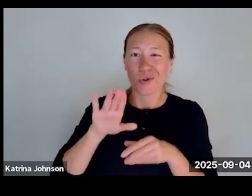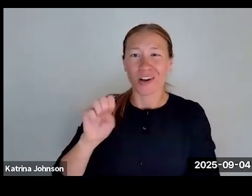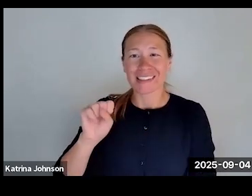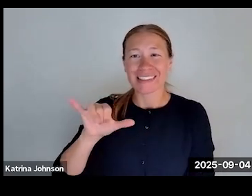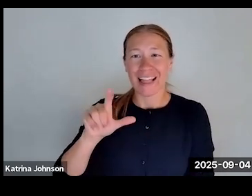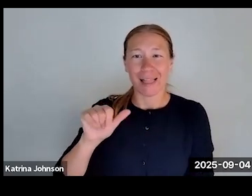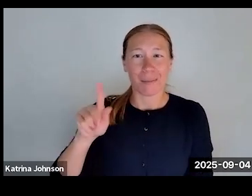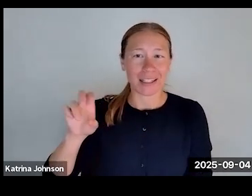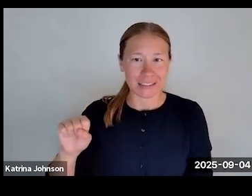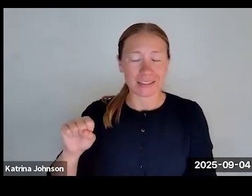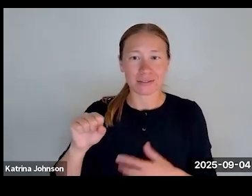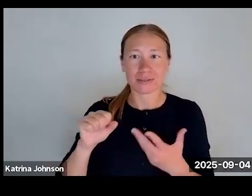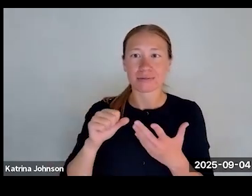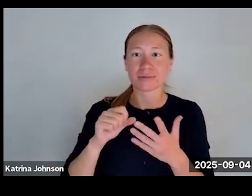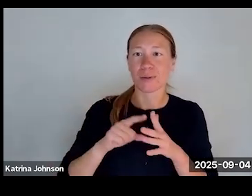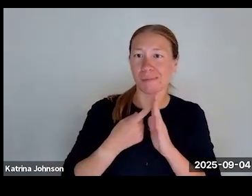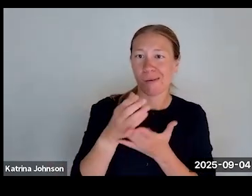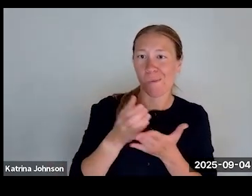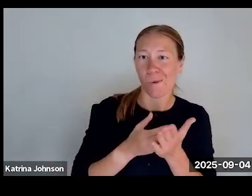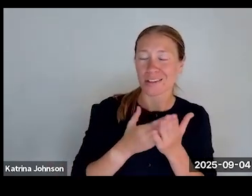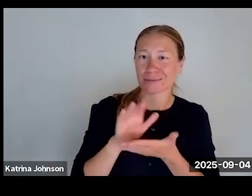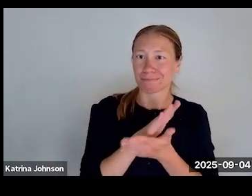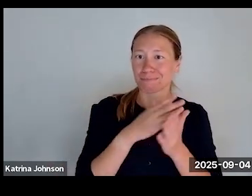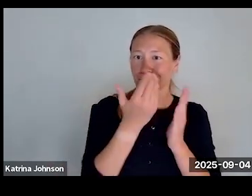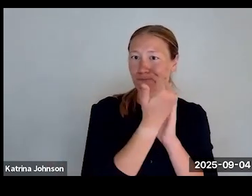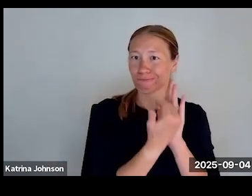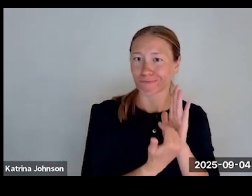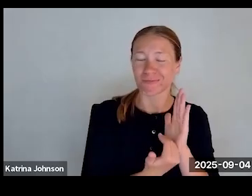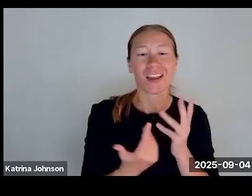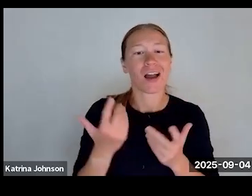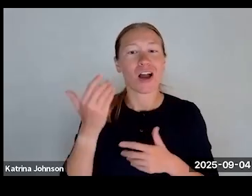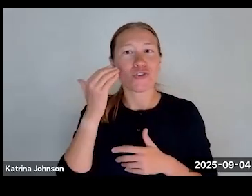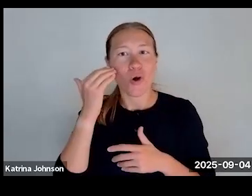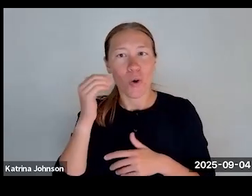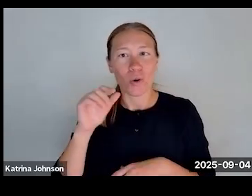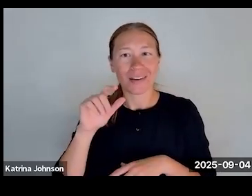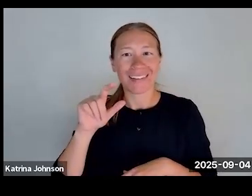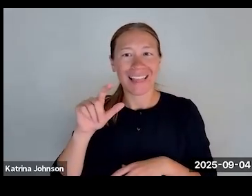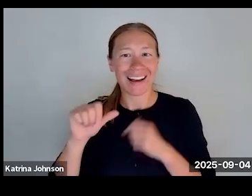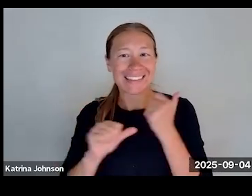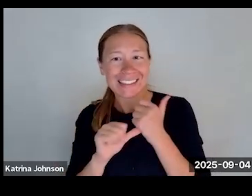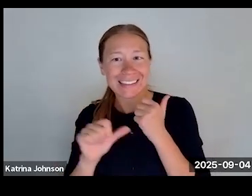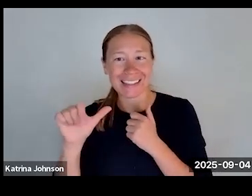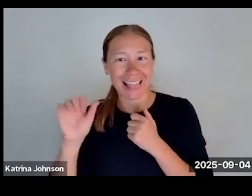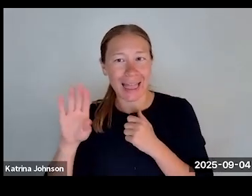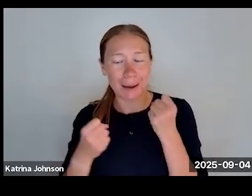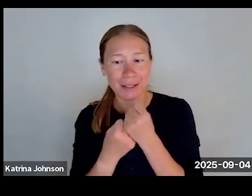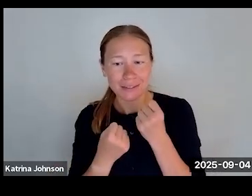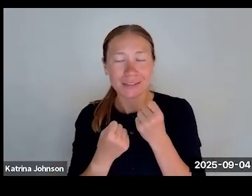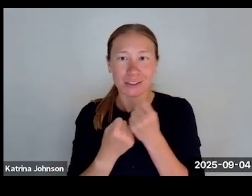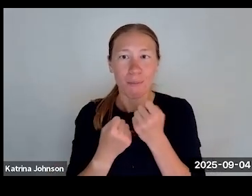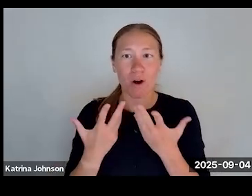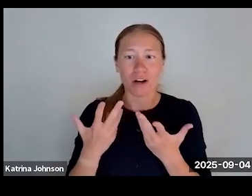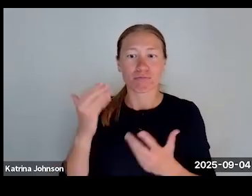or lab assistants are aware of student needs as well, and ensure they have received student accommodation letters